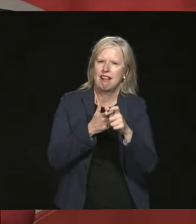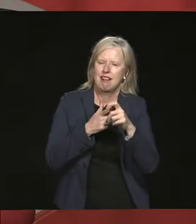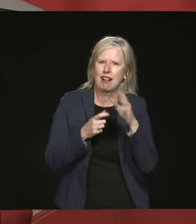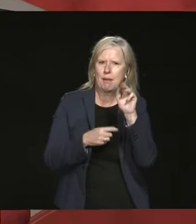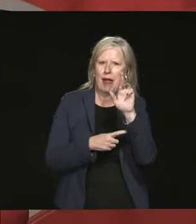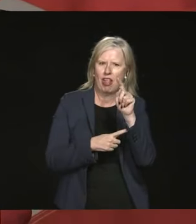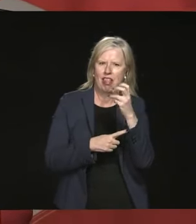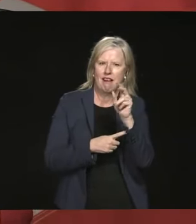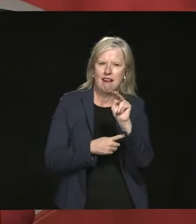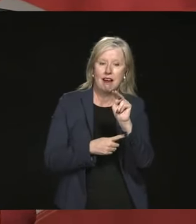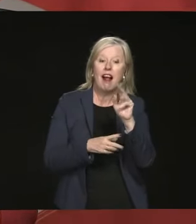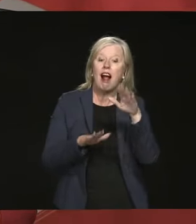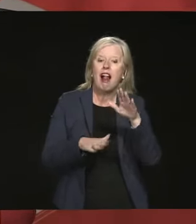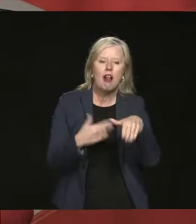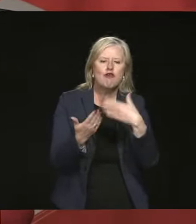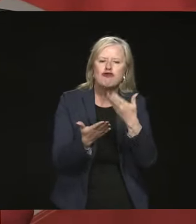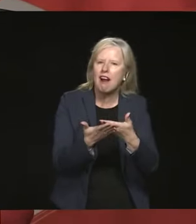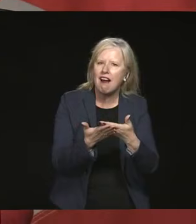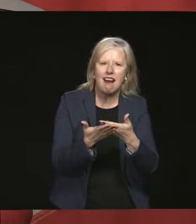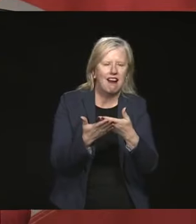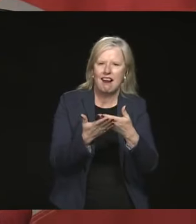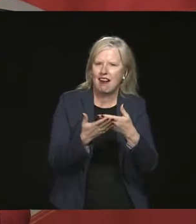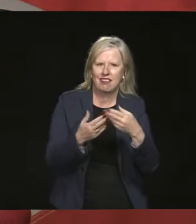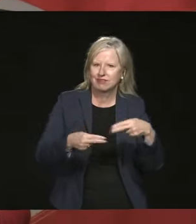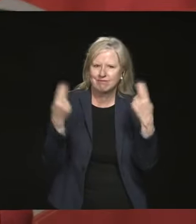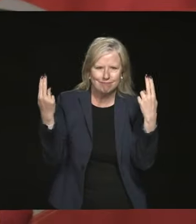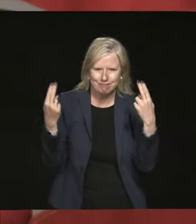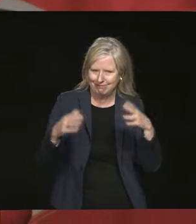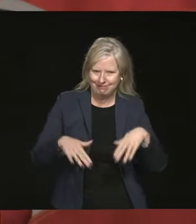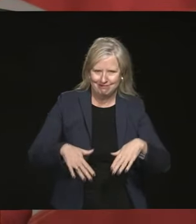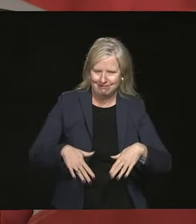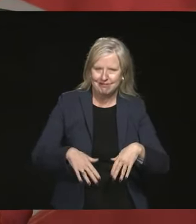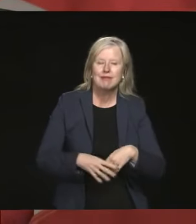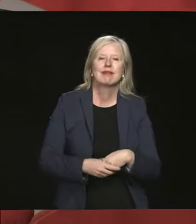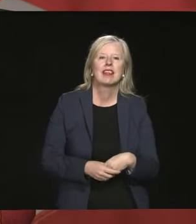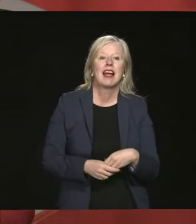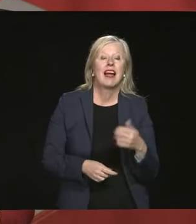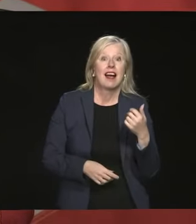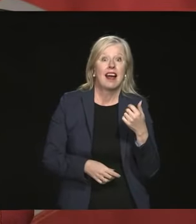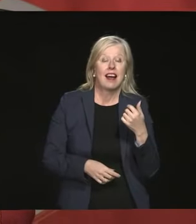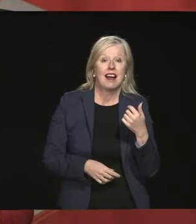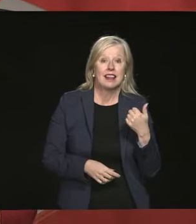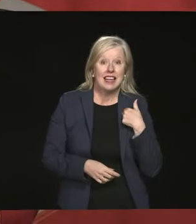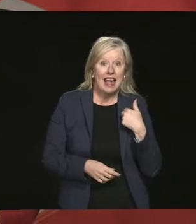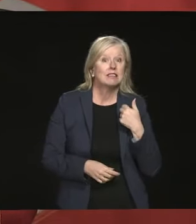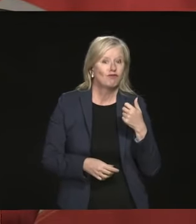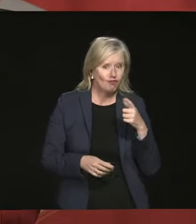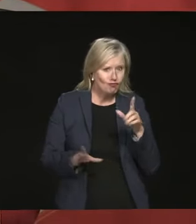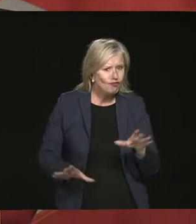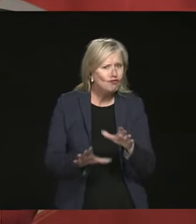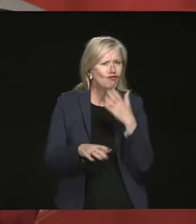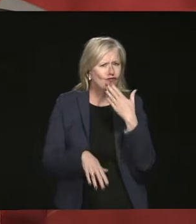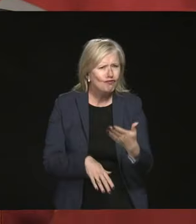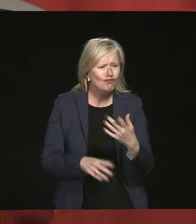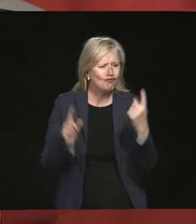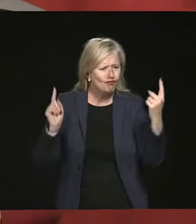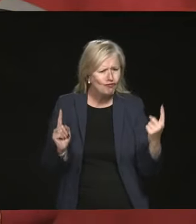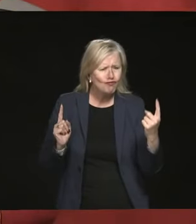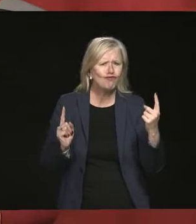Canadians have been doing a really good job at physical distancing, and that is